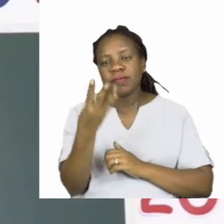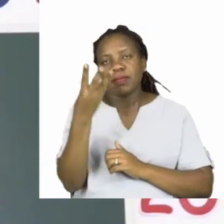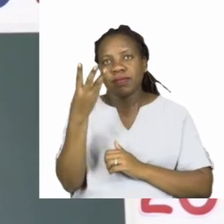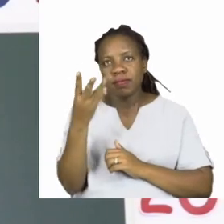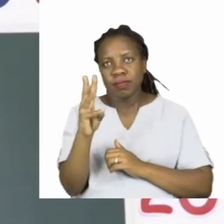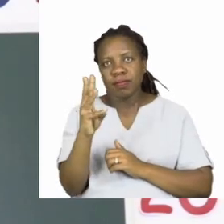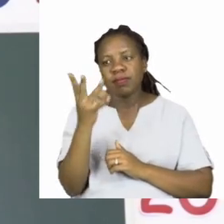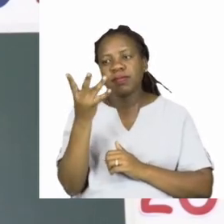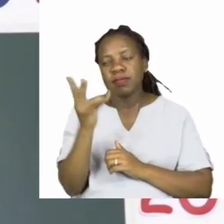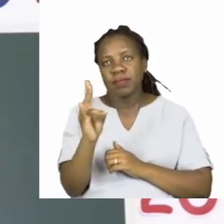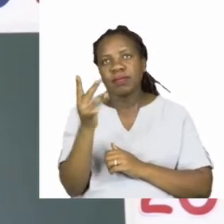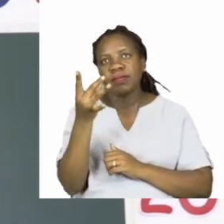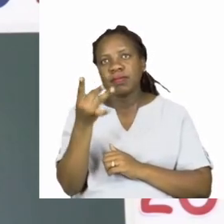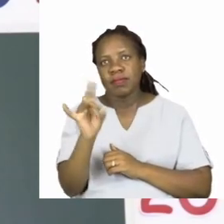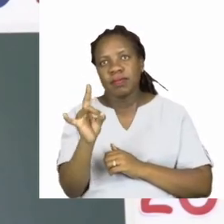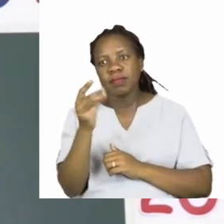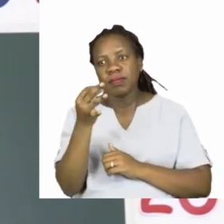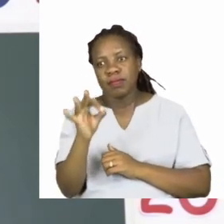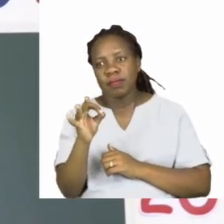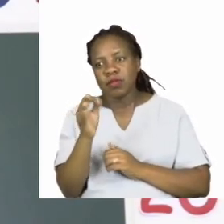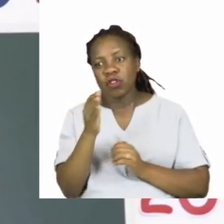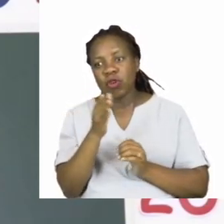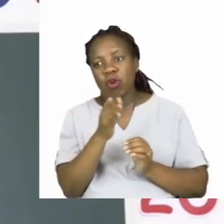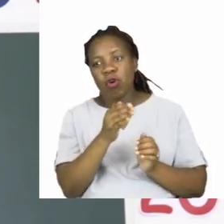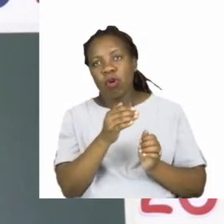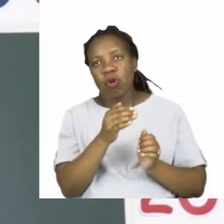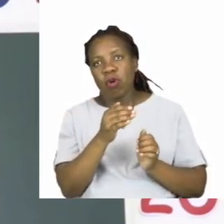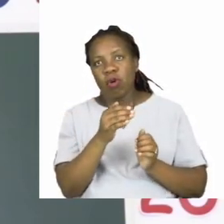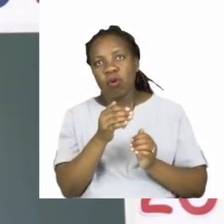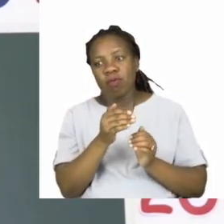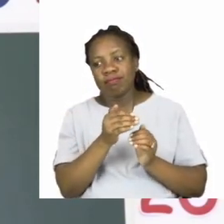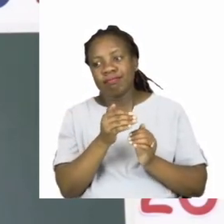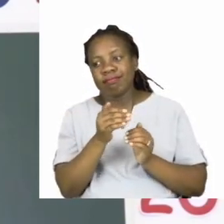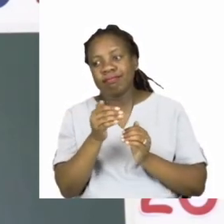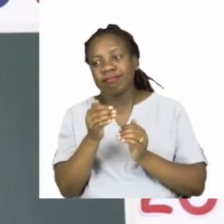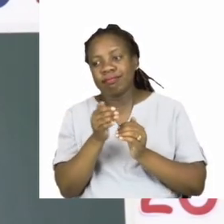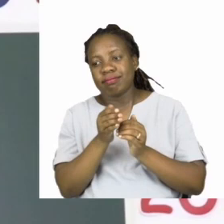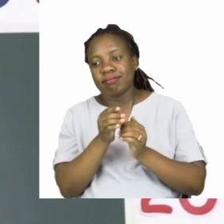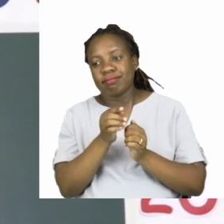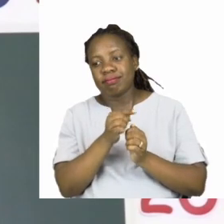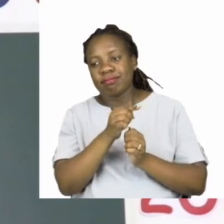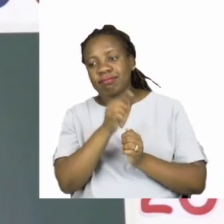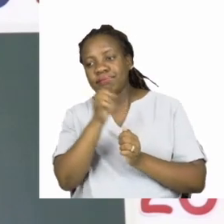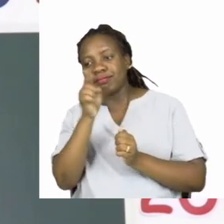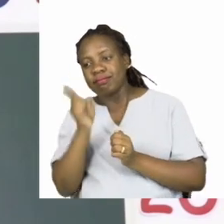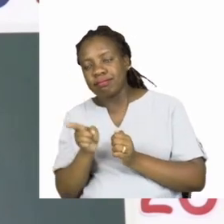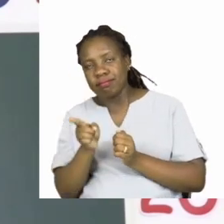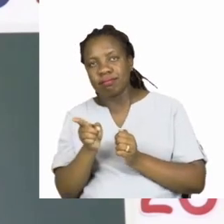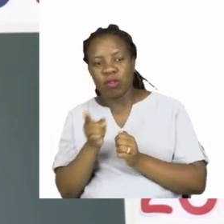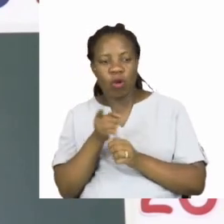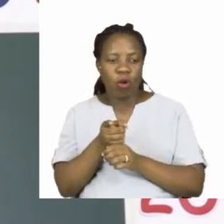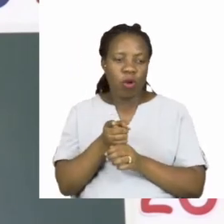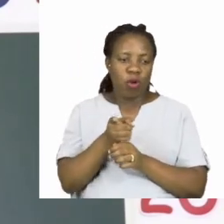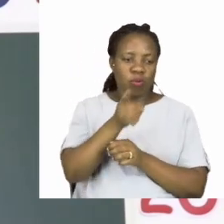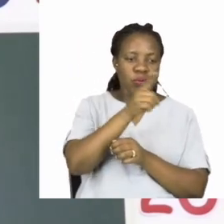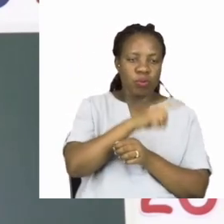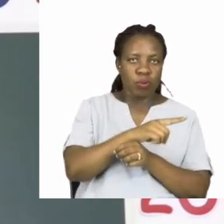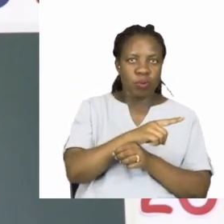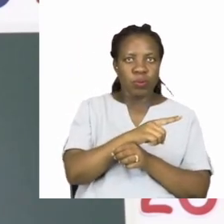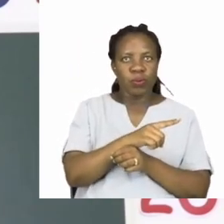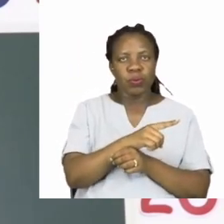8, or 9, we go and we round it up to the next tens.